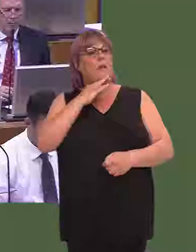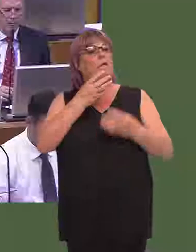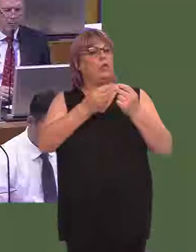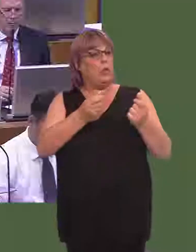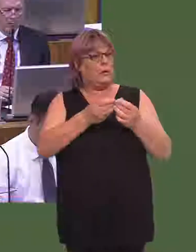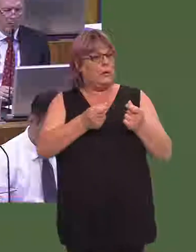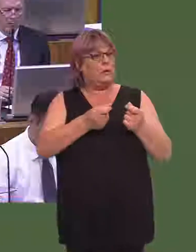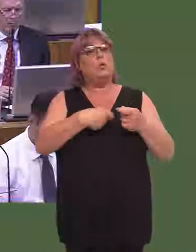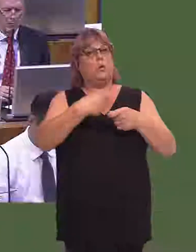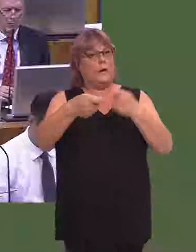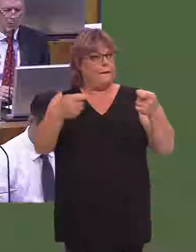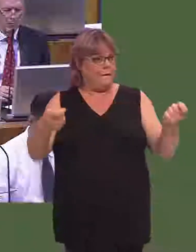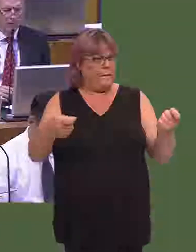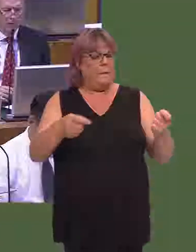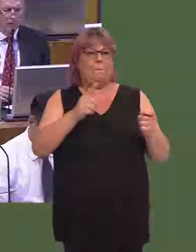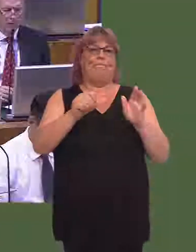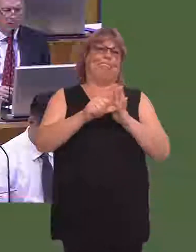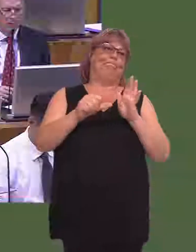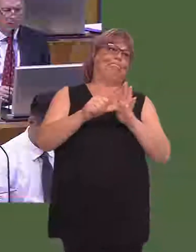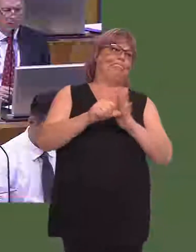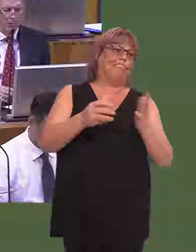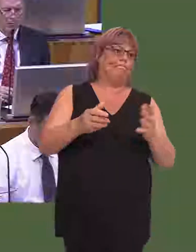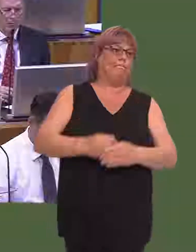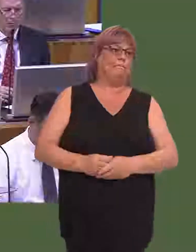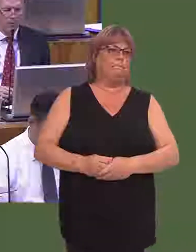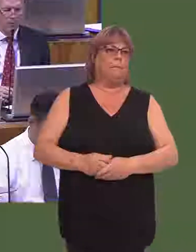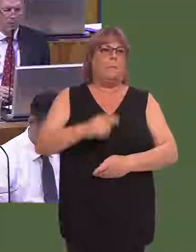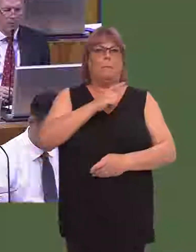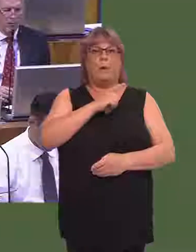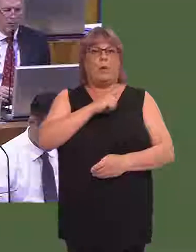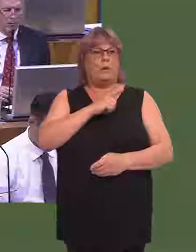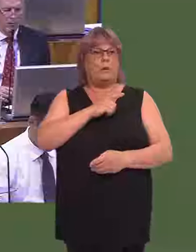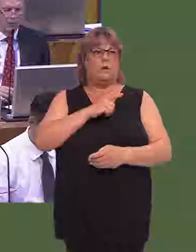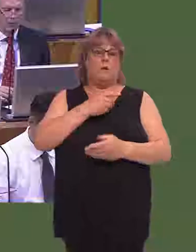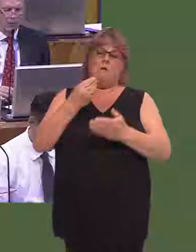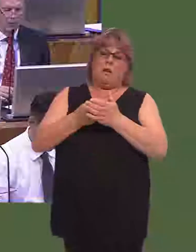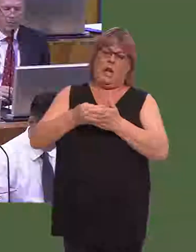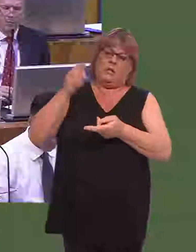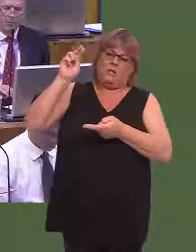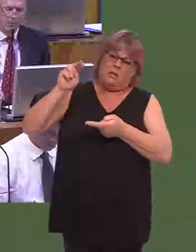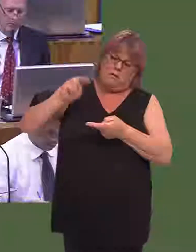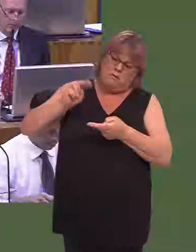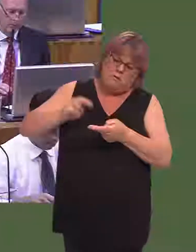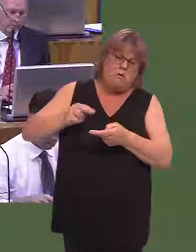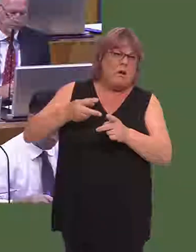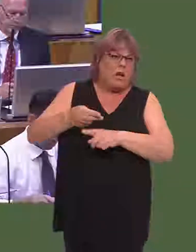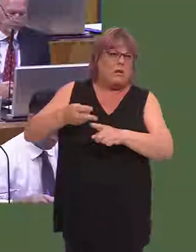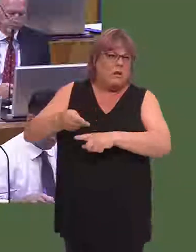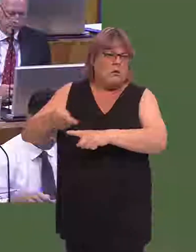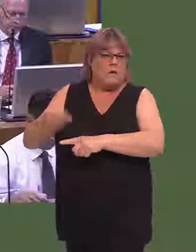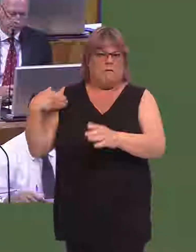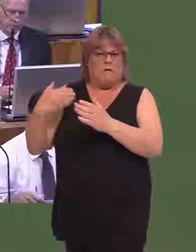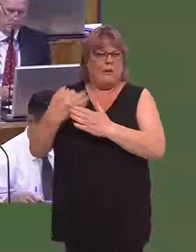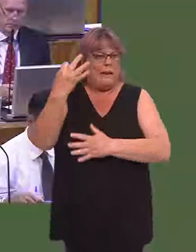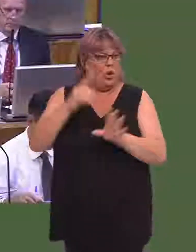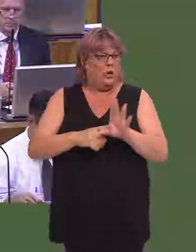allocate as much resource as we can to health and other public services, but it's a hugely difficult task against the backdrop of austerity that we face